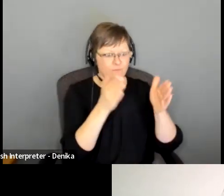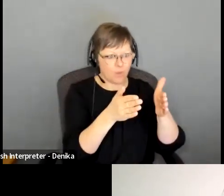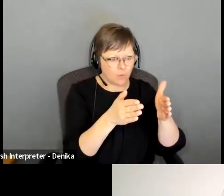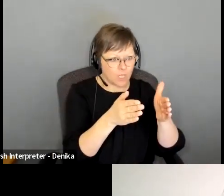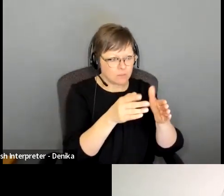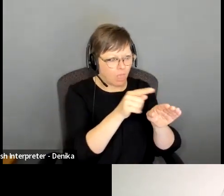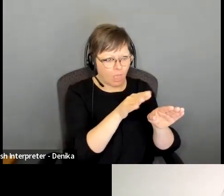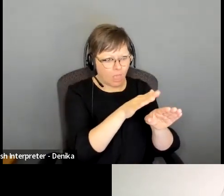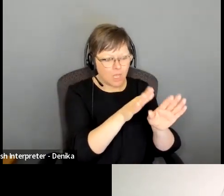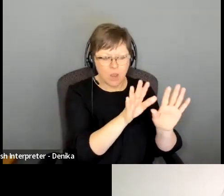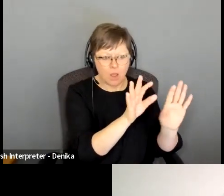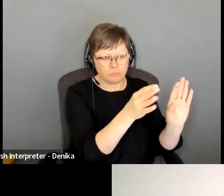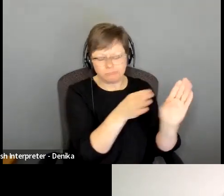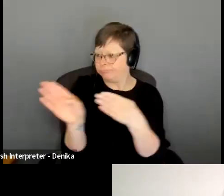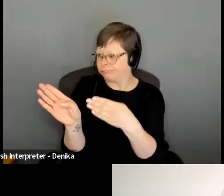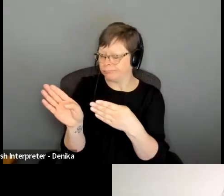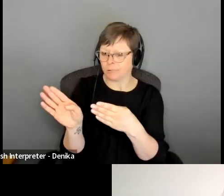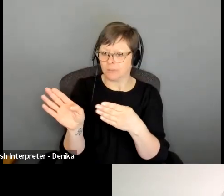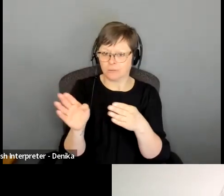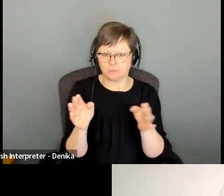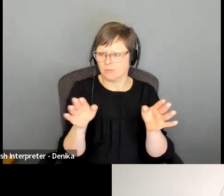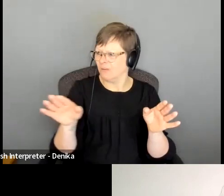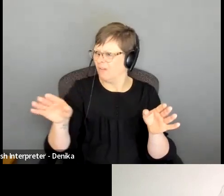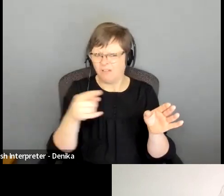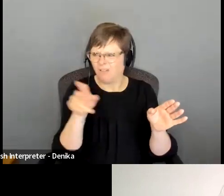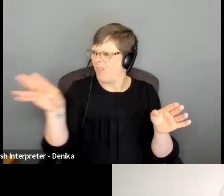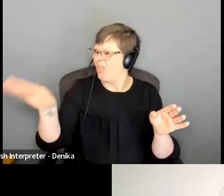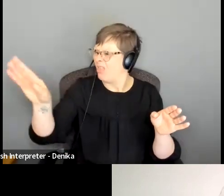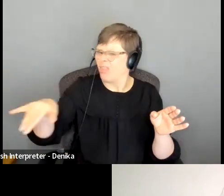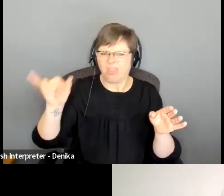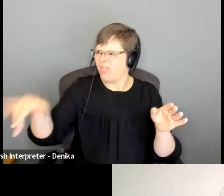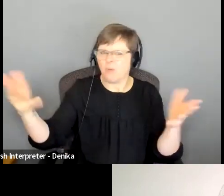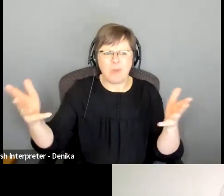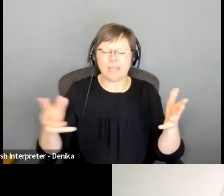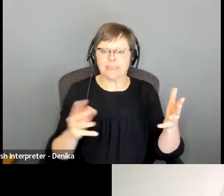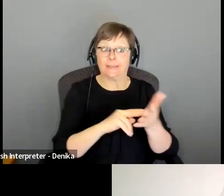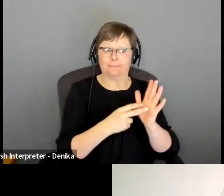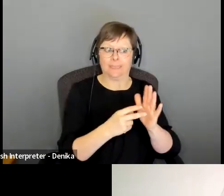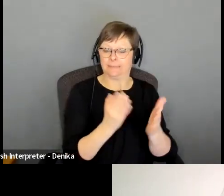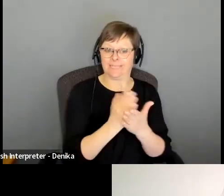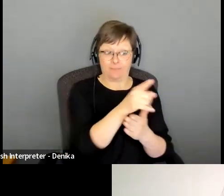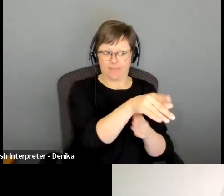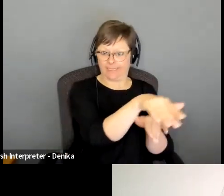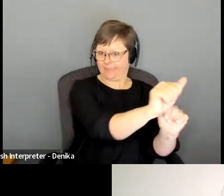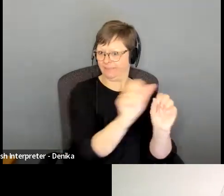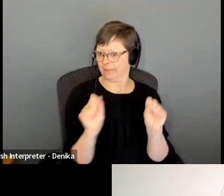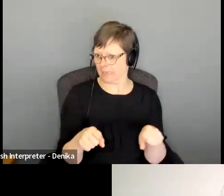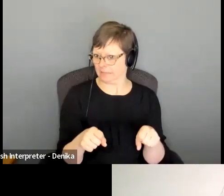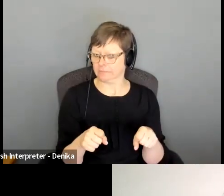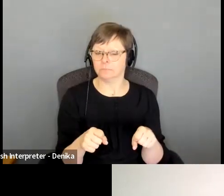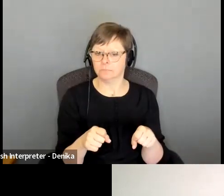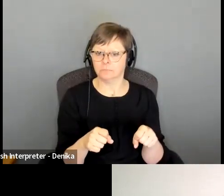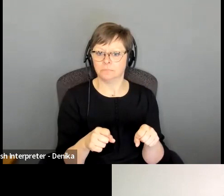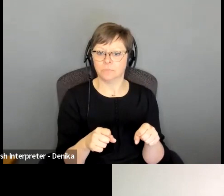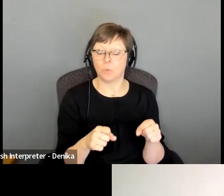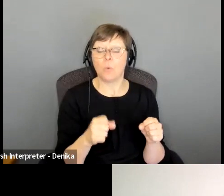party to ensure that they can get out of the situation, sort of like a harm reduction. Let's stop that before it escalates any further.